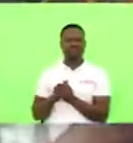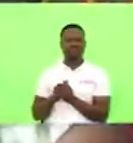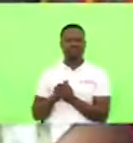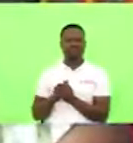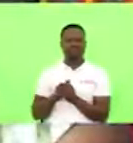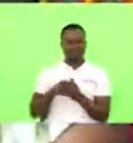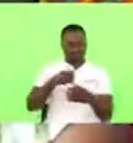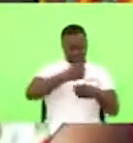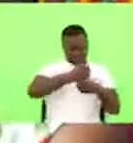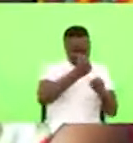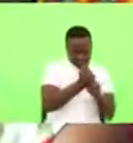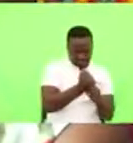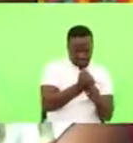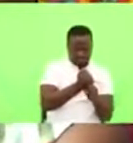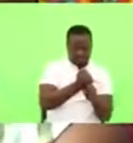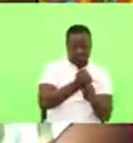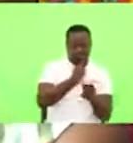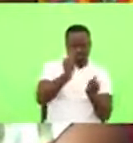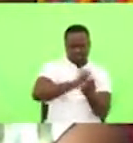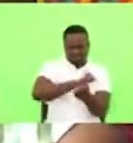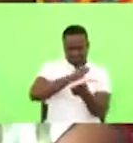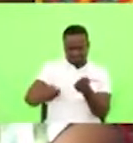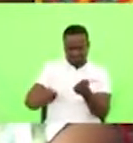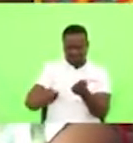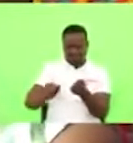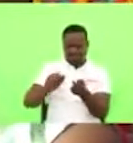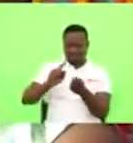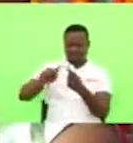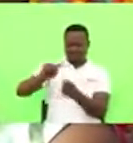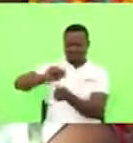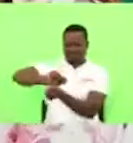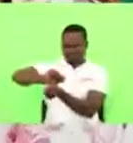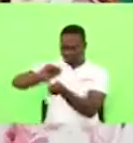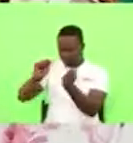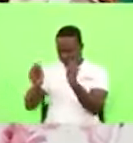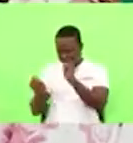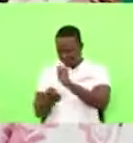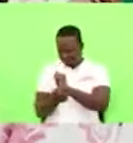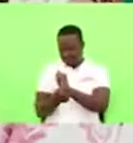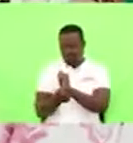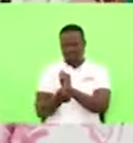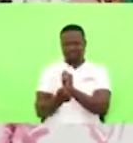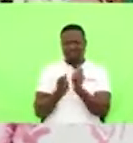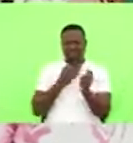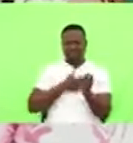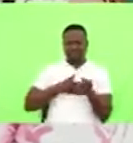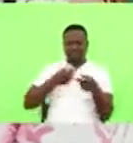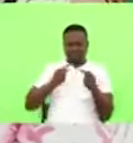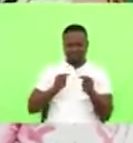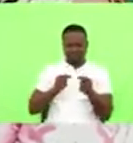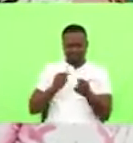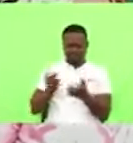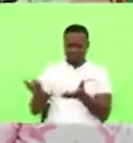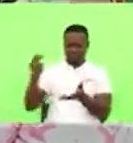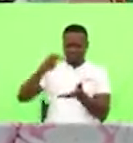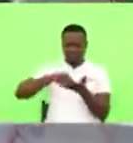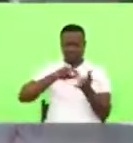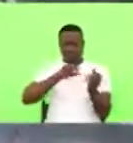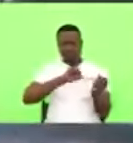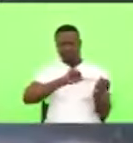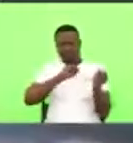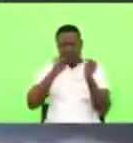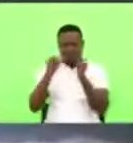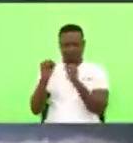Deformed. But something caused this transformation. Let that resurrection power